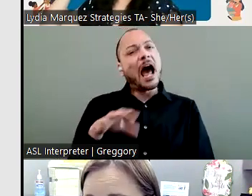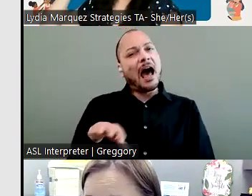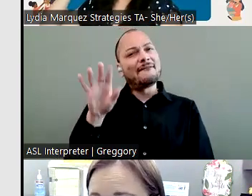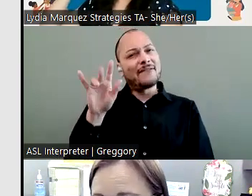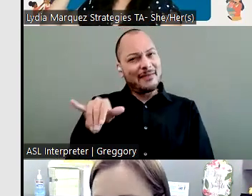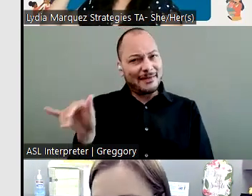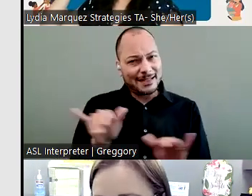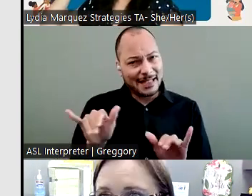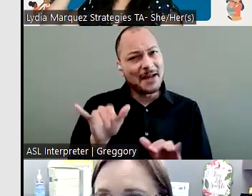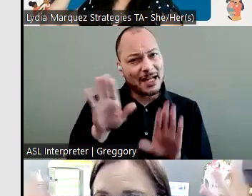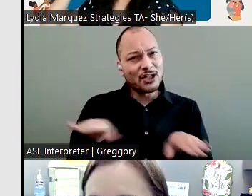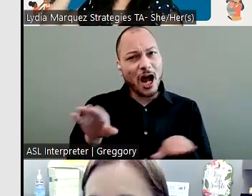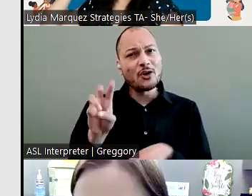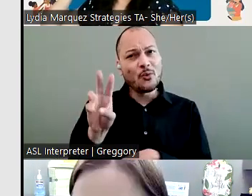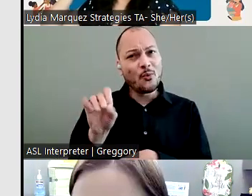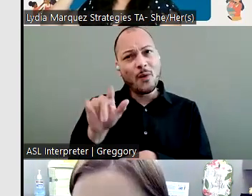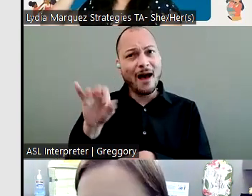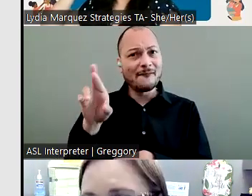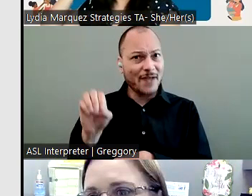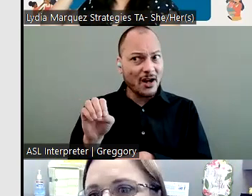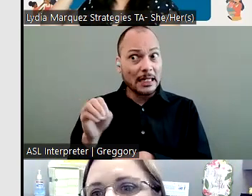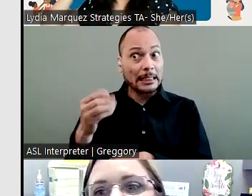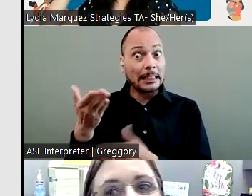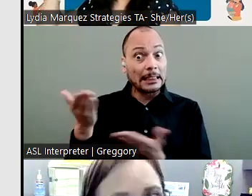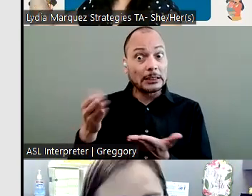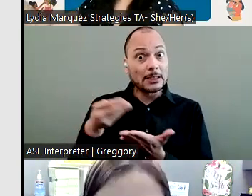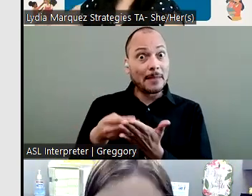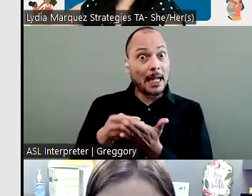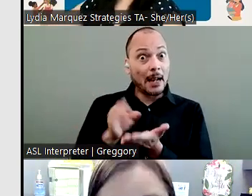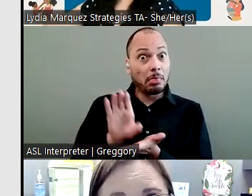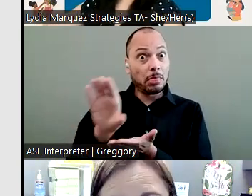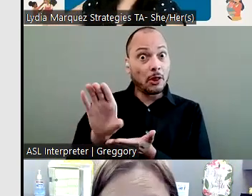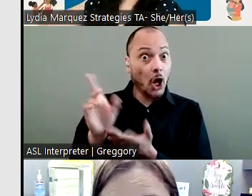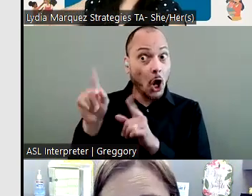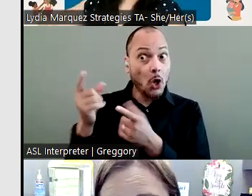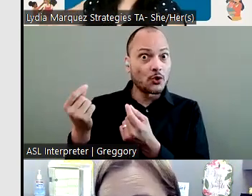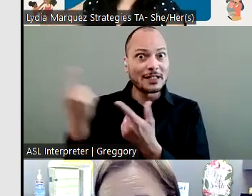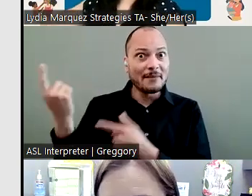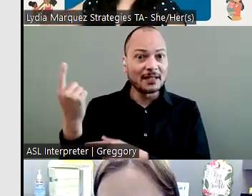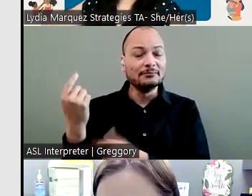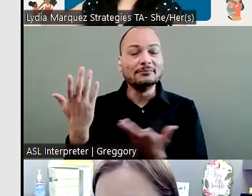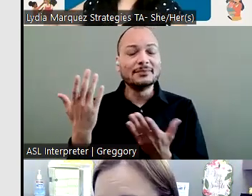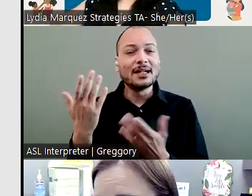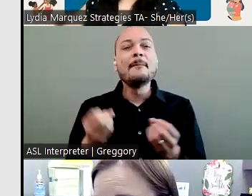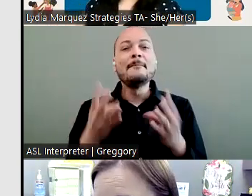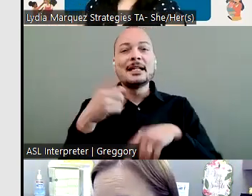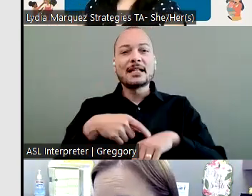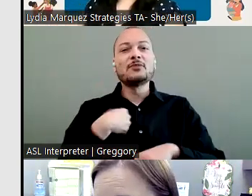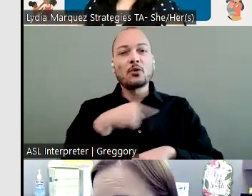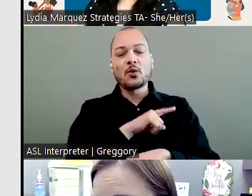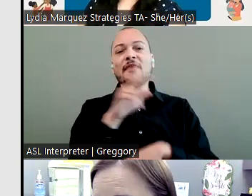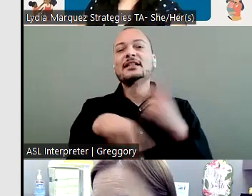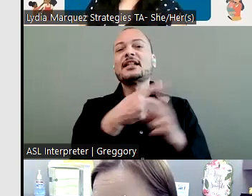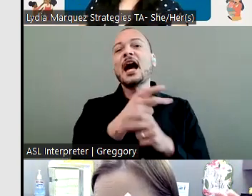child welfare. We get, here's the money, go do something. And many times we've been the type of agency